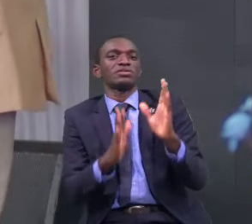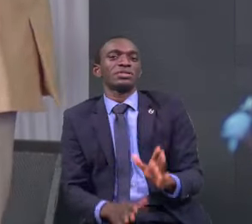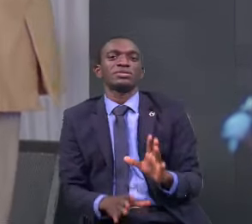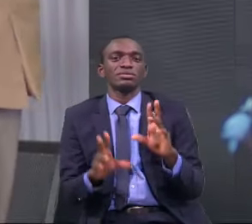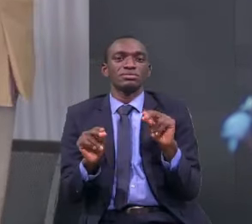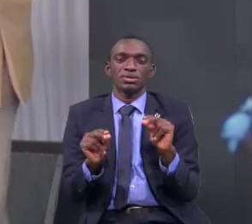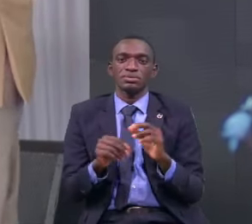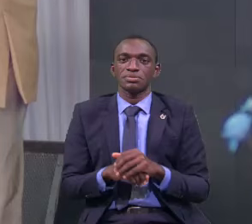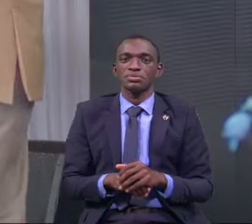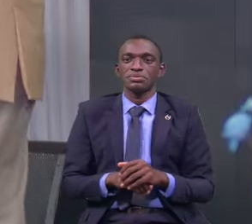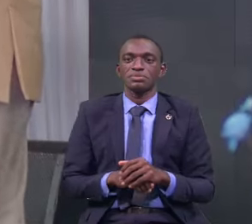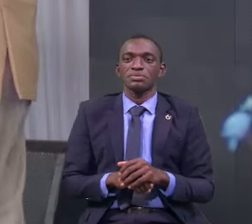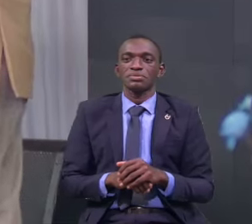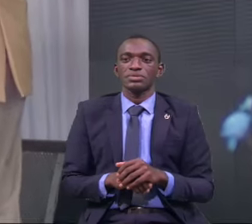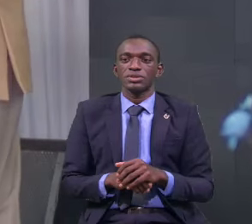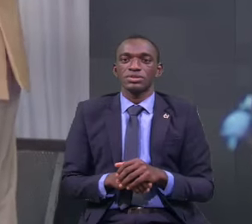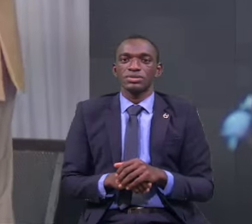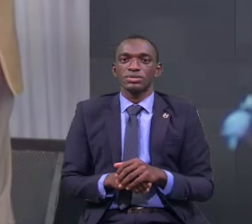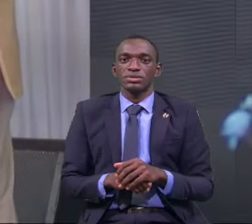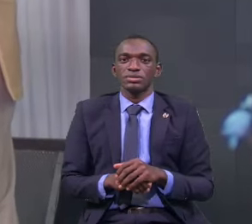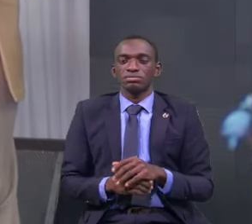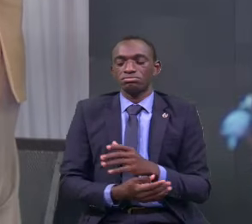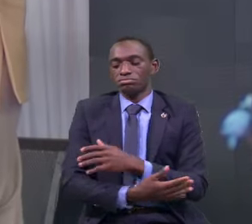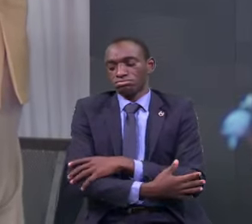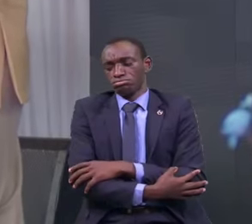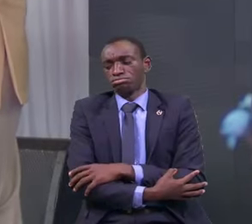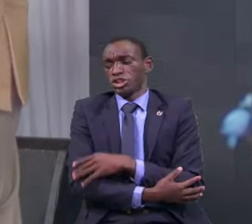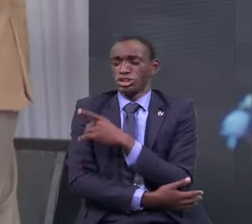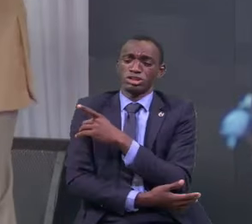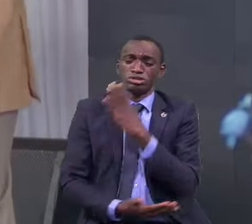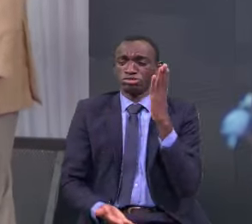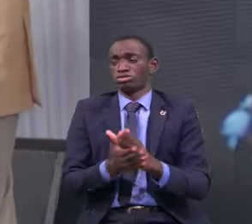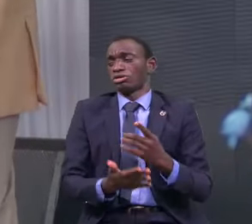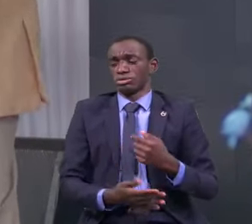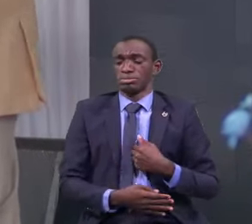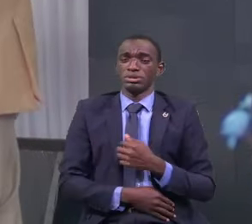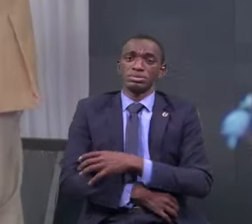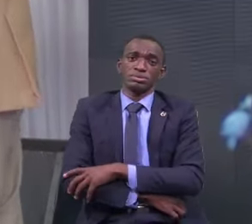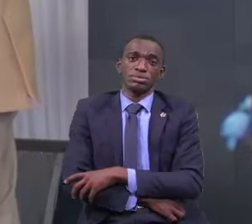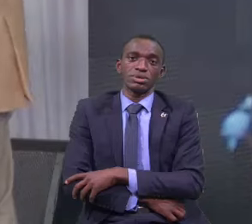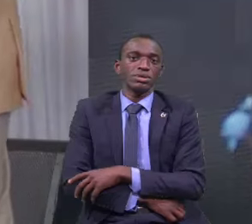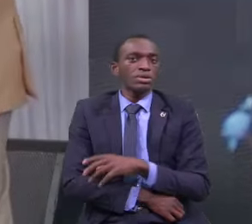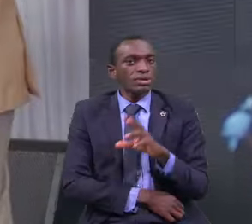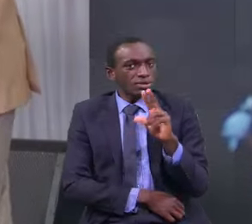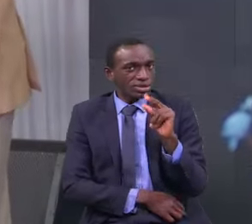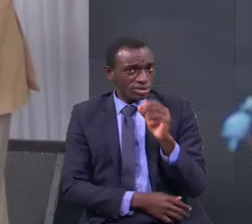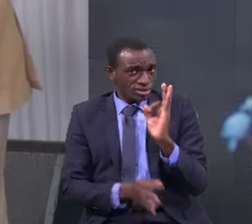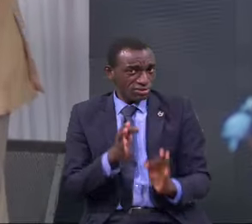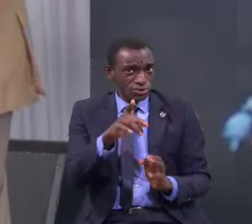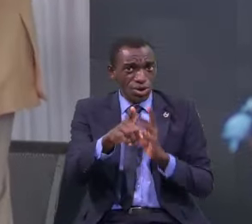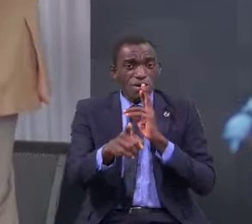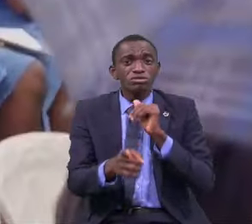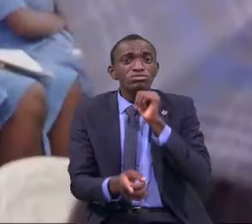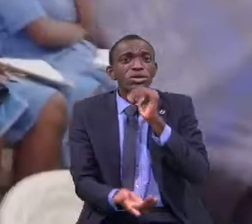taxi ou bien du chauffeur. They stopped me. On m'a empêché d'avancer. If you were unstoppable, he couldn't